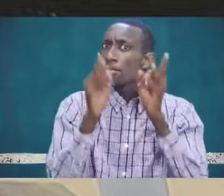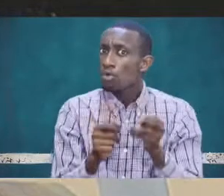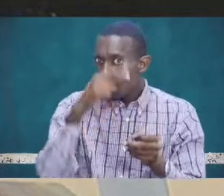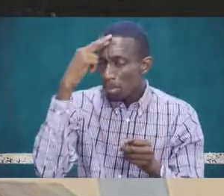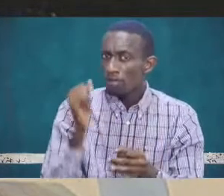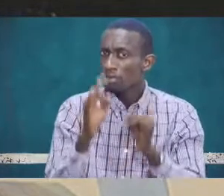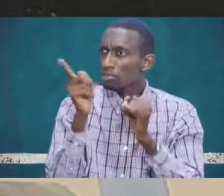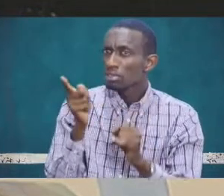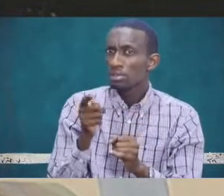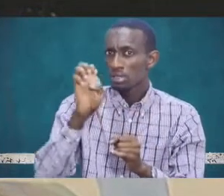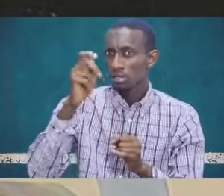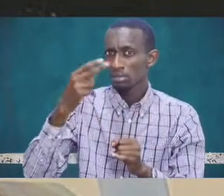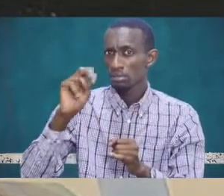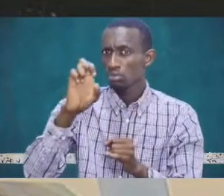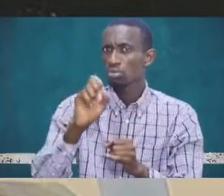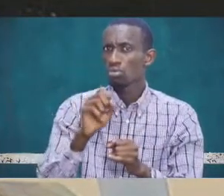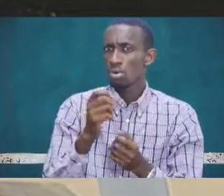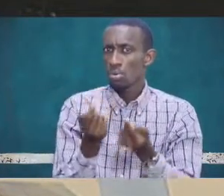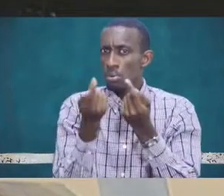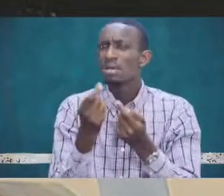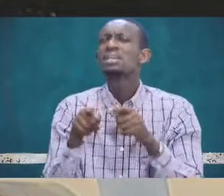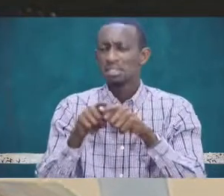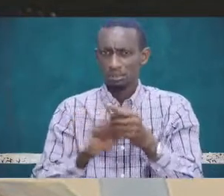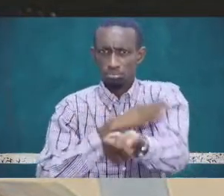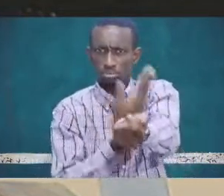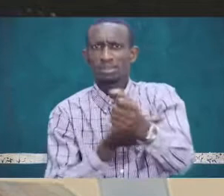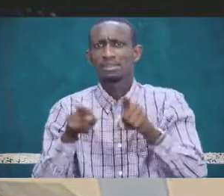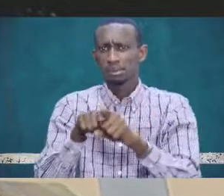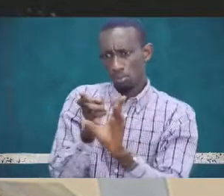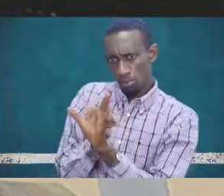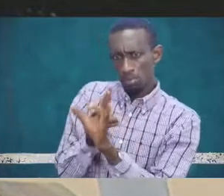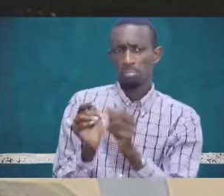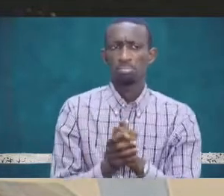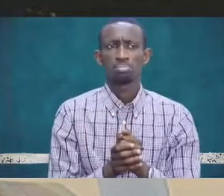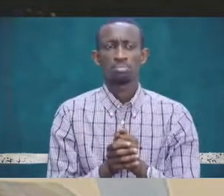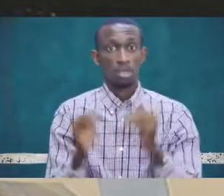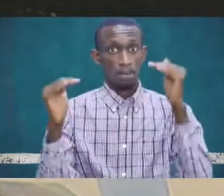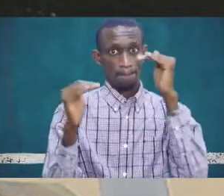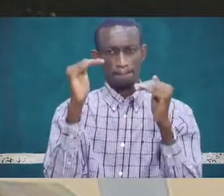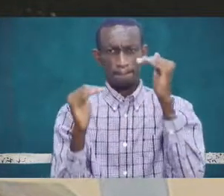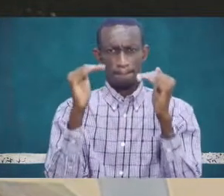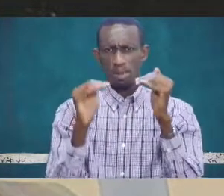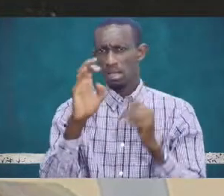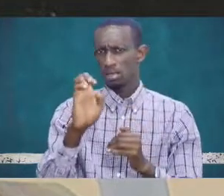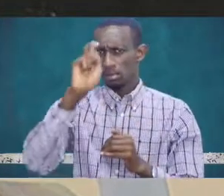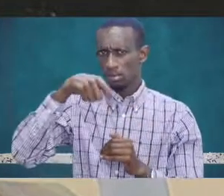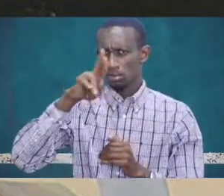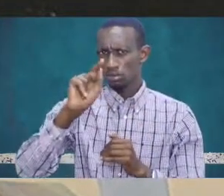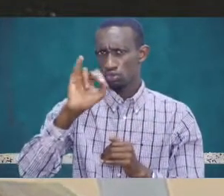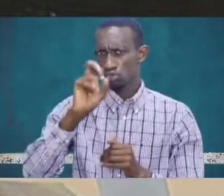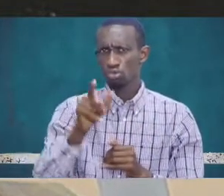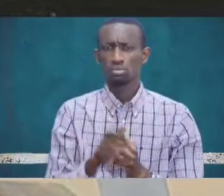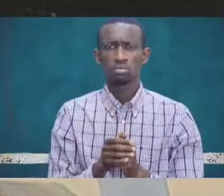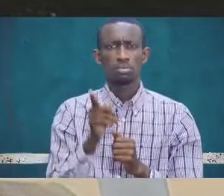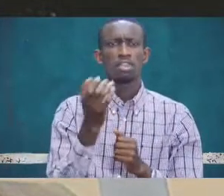the reaction that takes place. We said balanced equation, that is carbon, there are 2, and then they will have